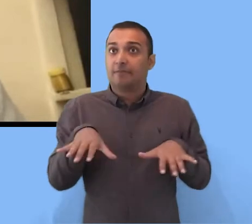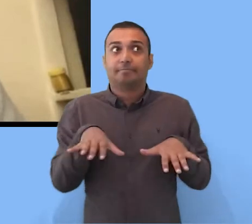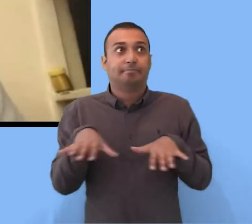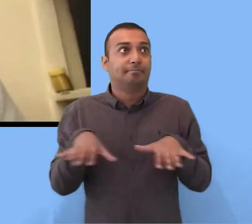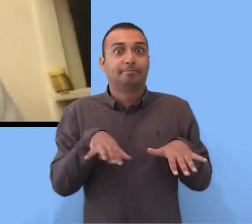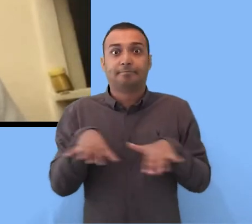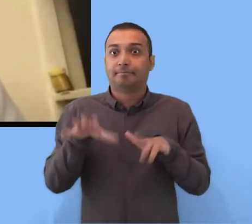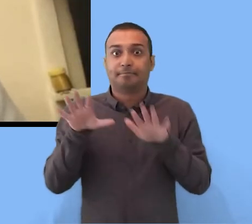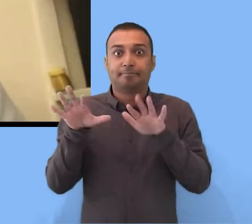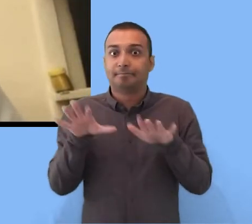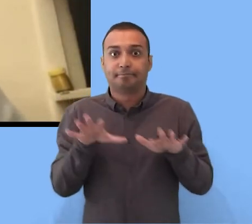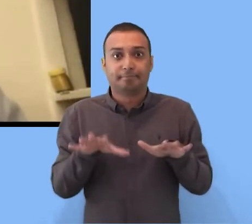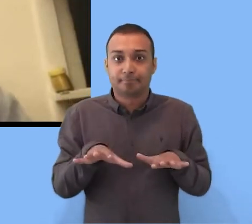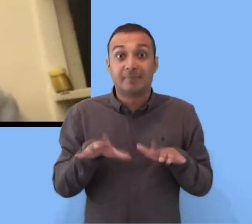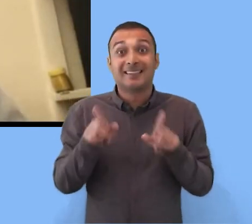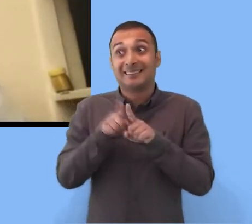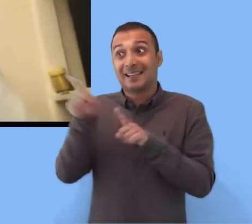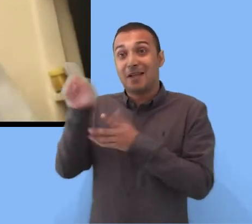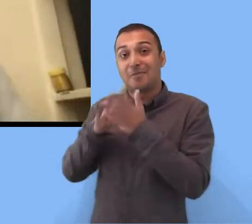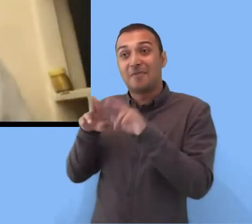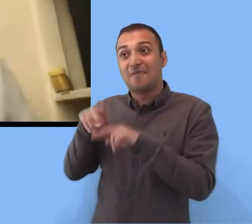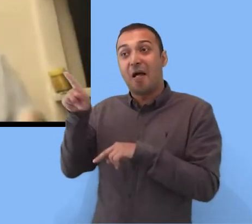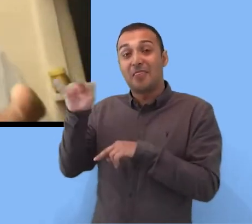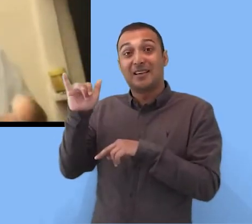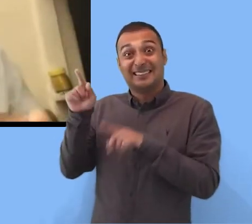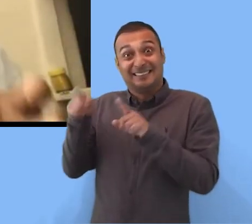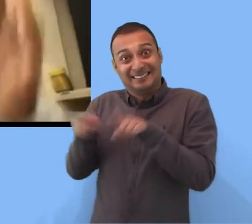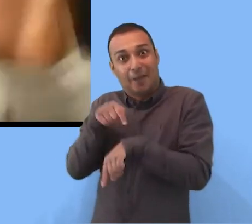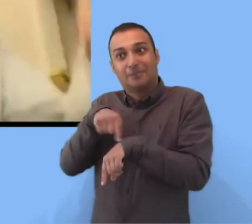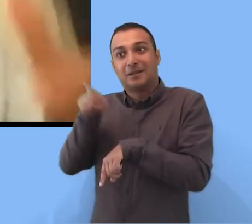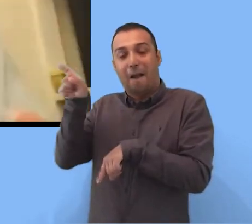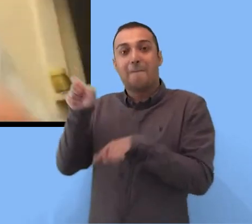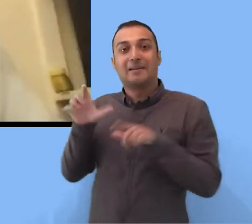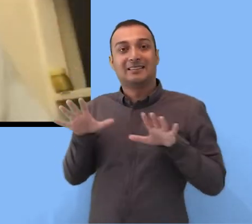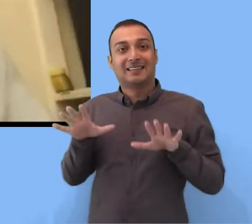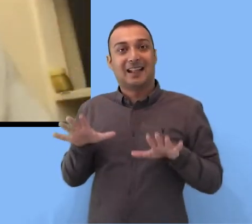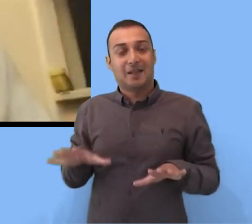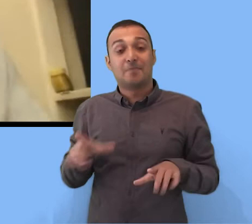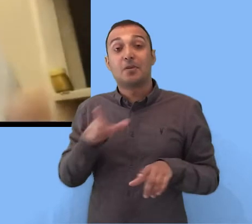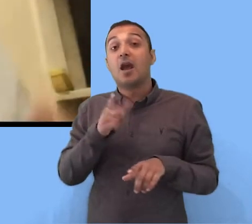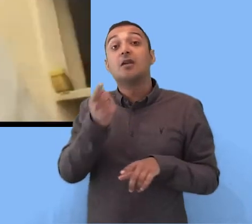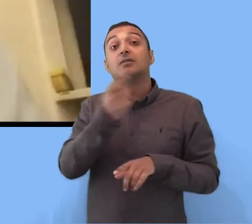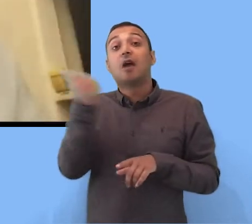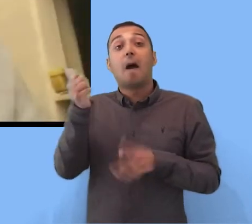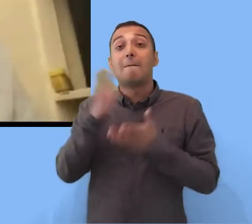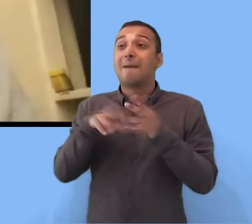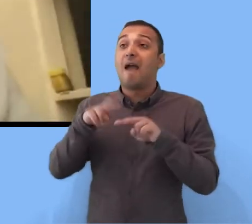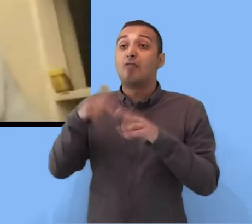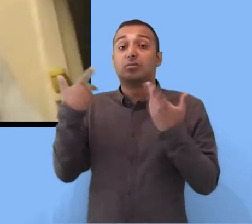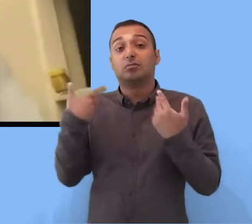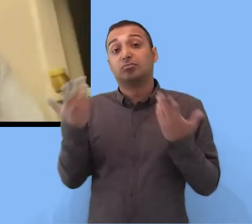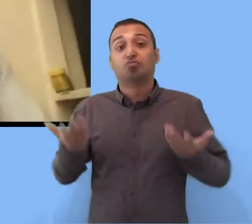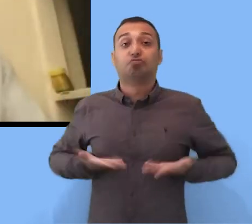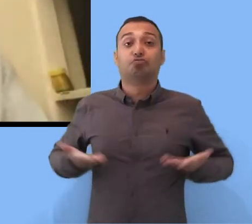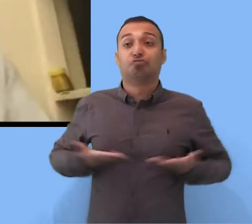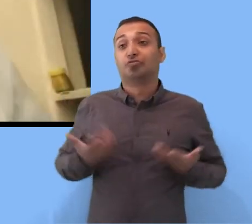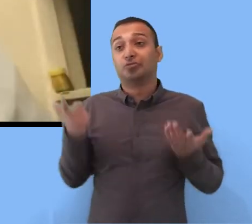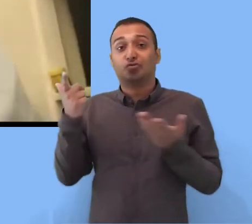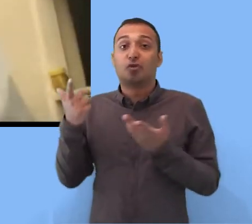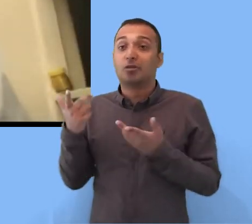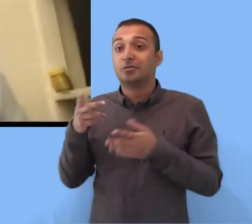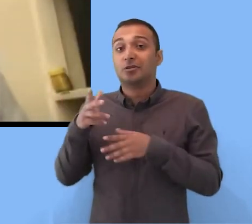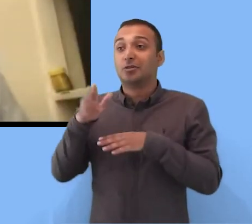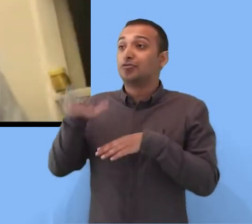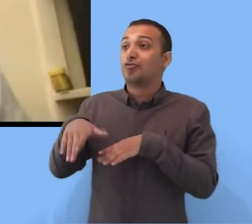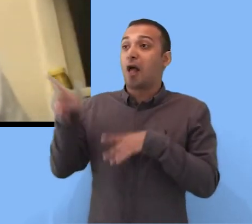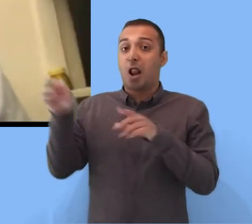period easier than others because they'll just come in, put their child down and say bye and go. But some parents find it